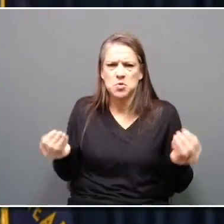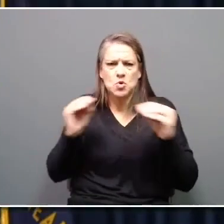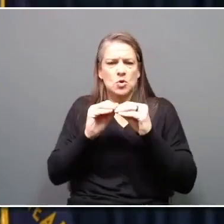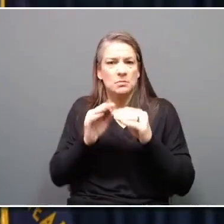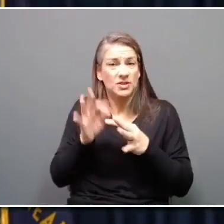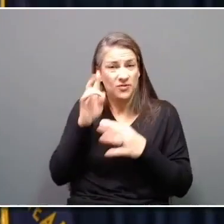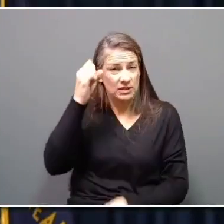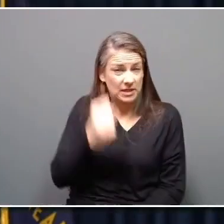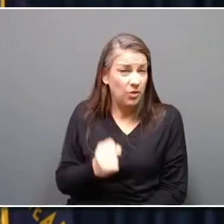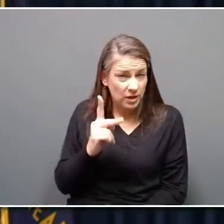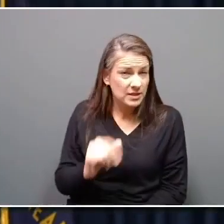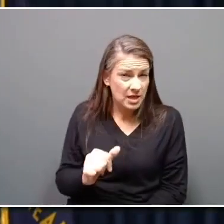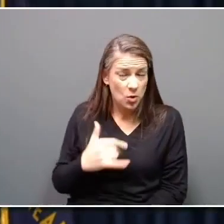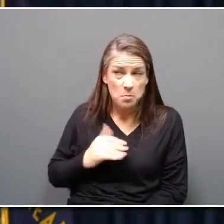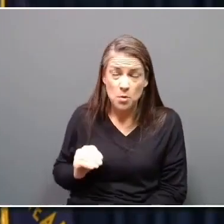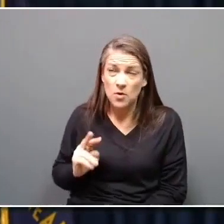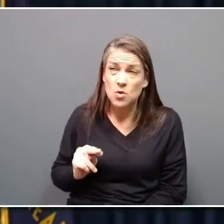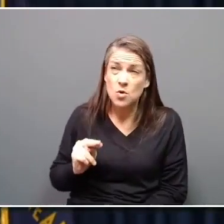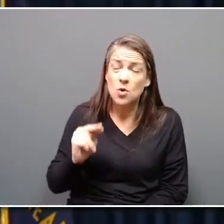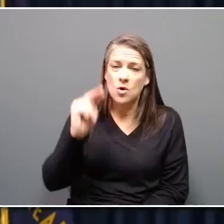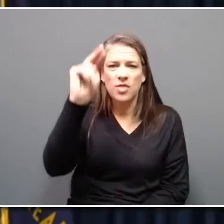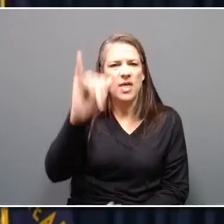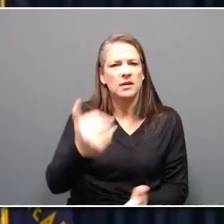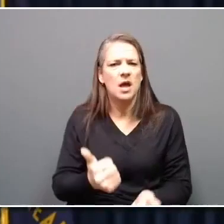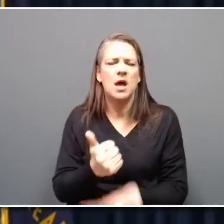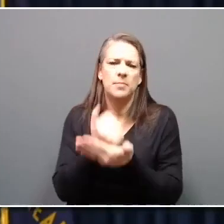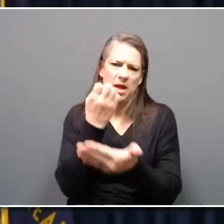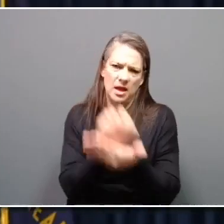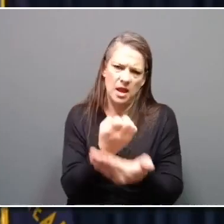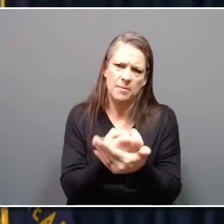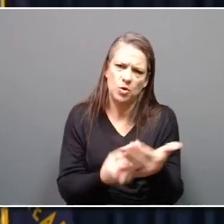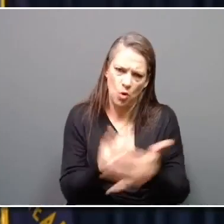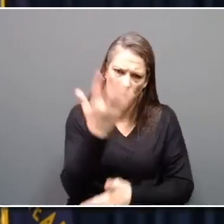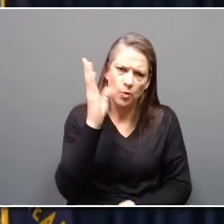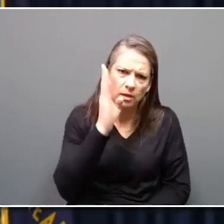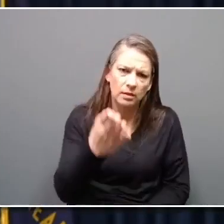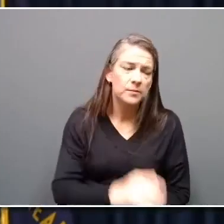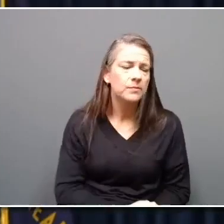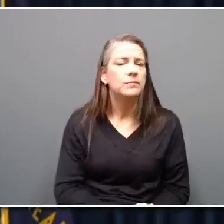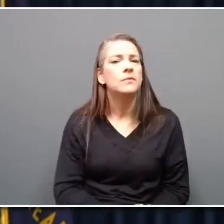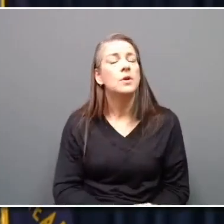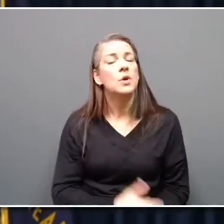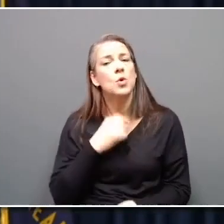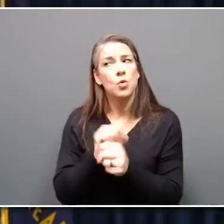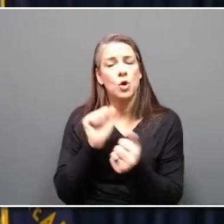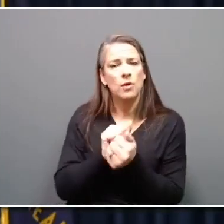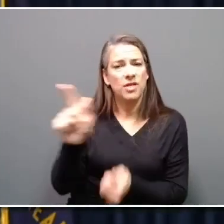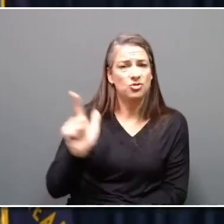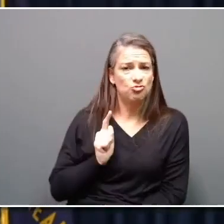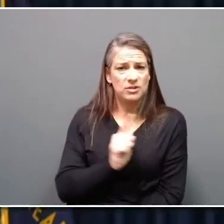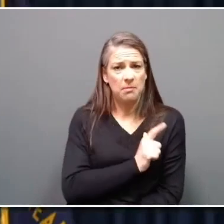north, will be a big economic driver in that region. We'll be working with the General Assembly to get the best plan